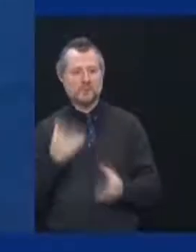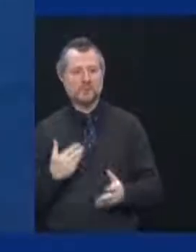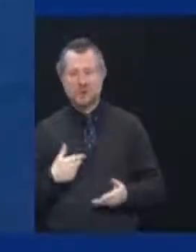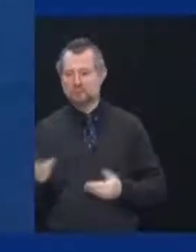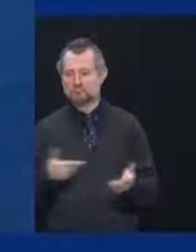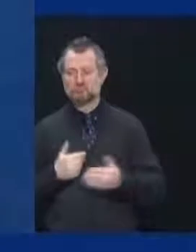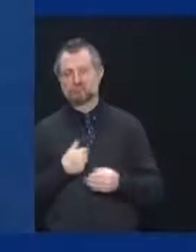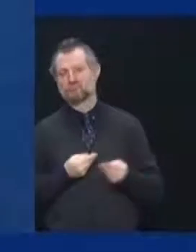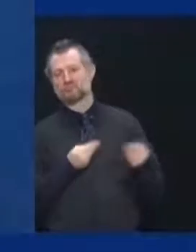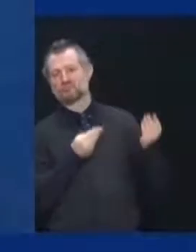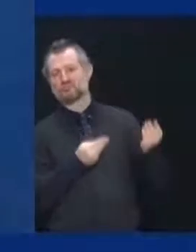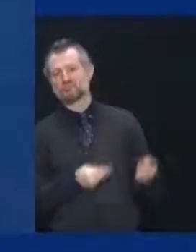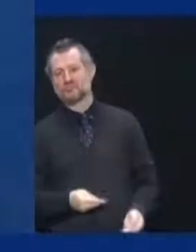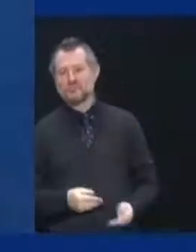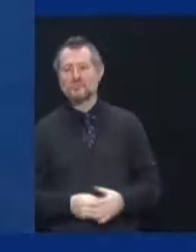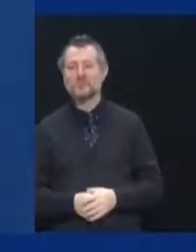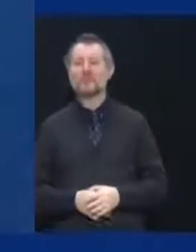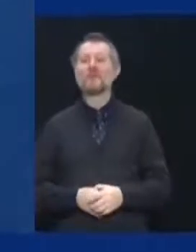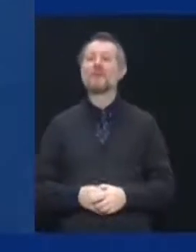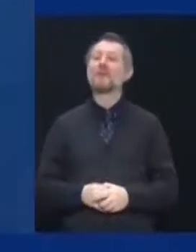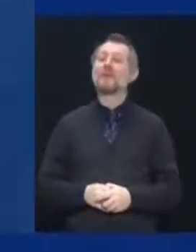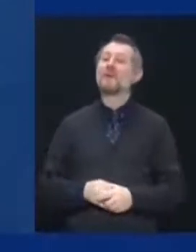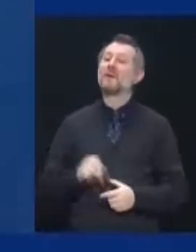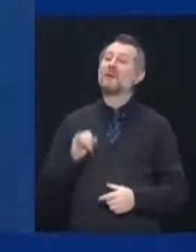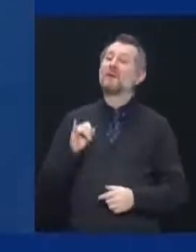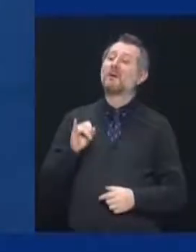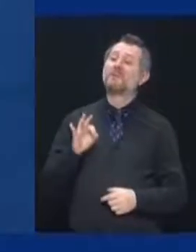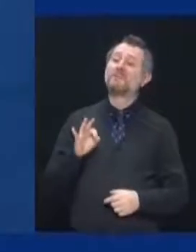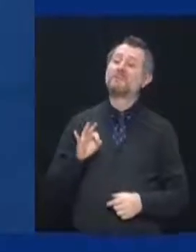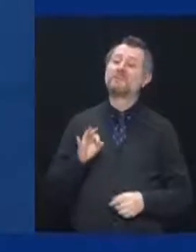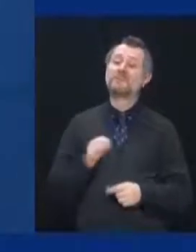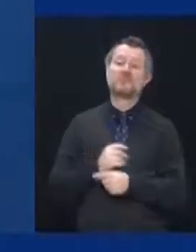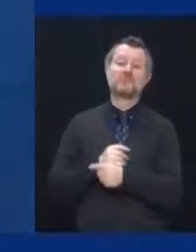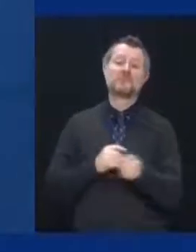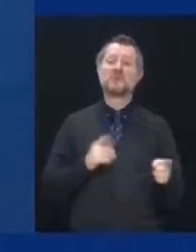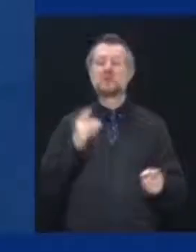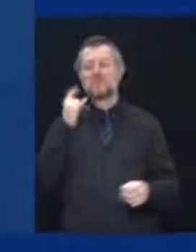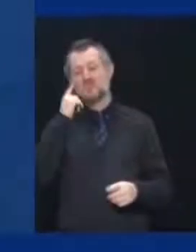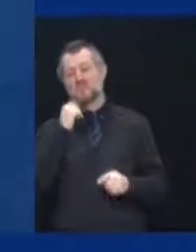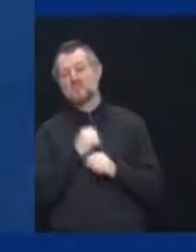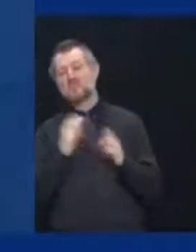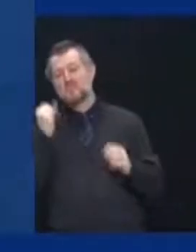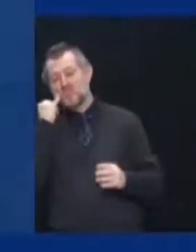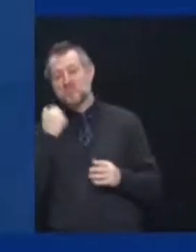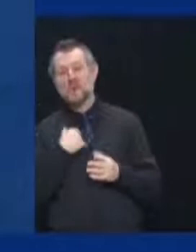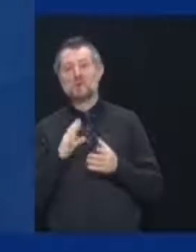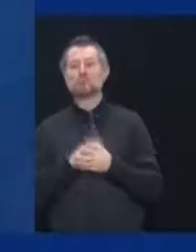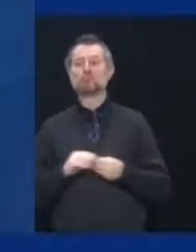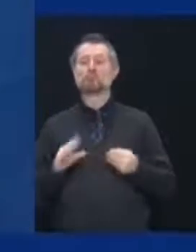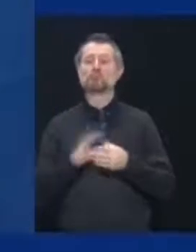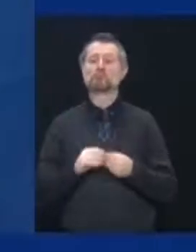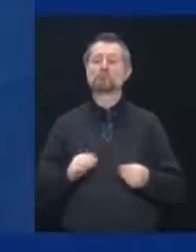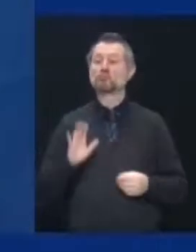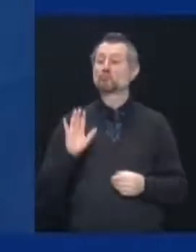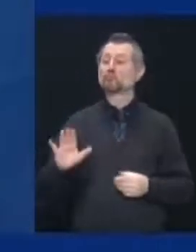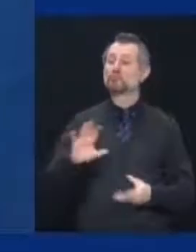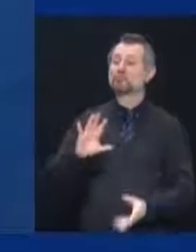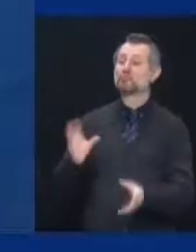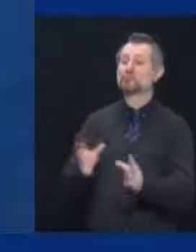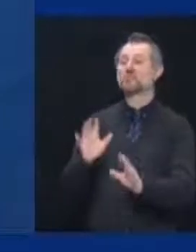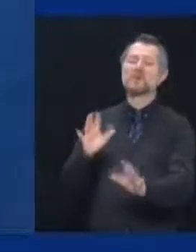numbers. You know, if I were to say you reported your gross